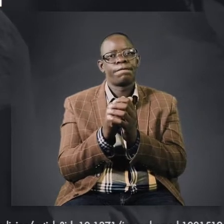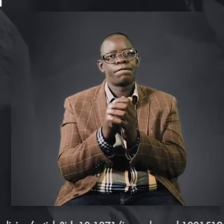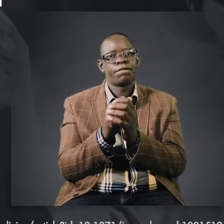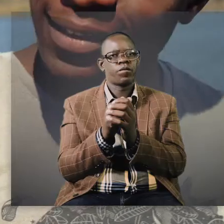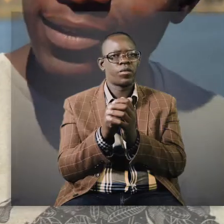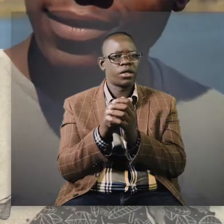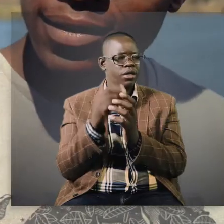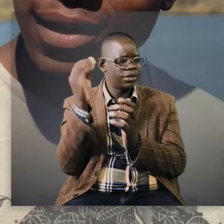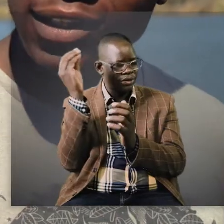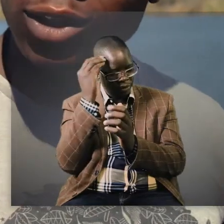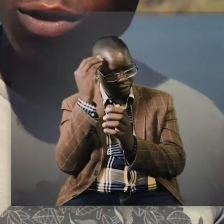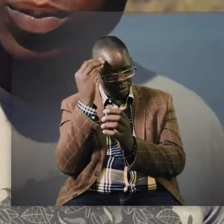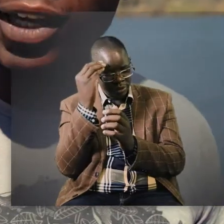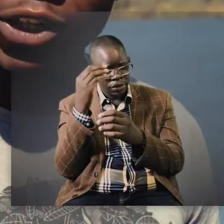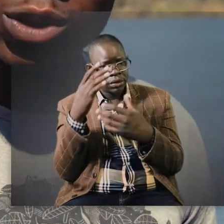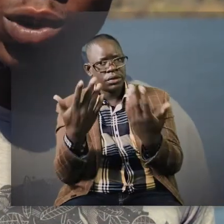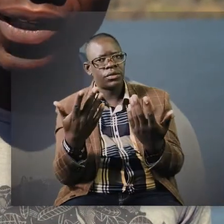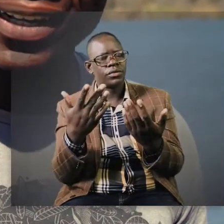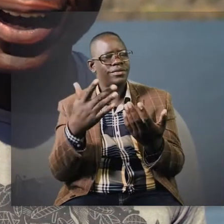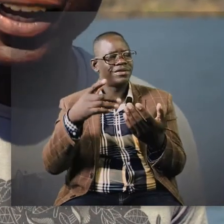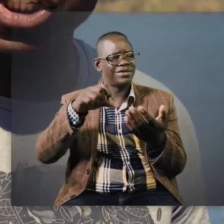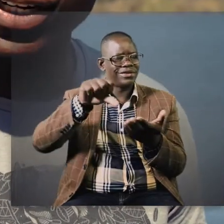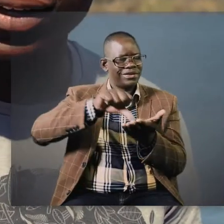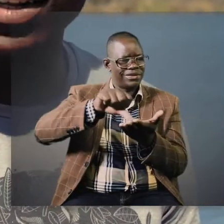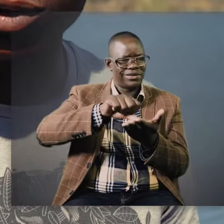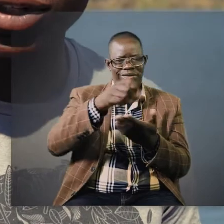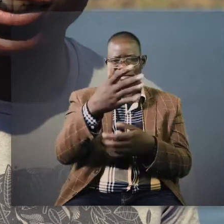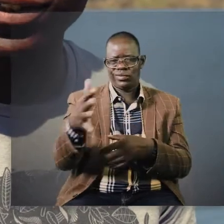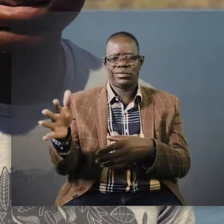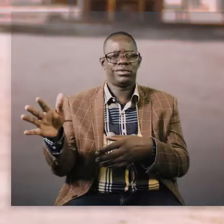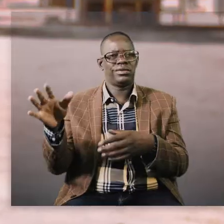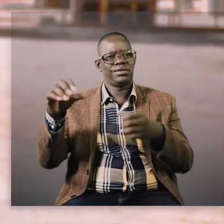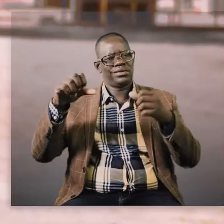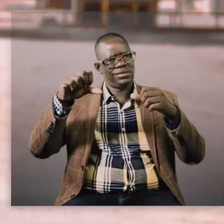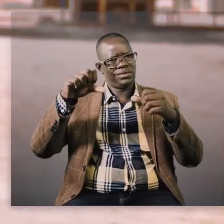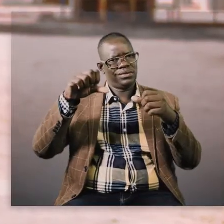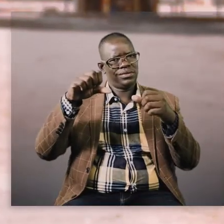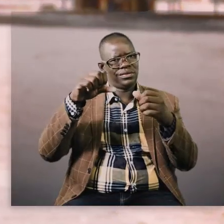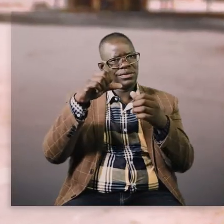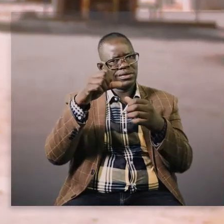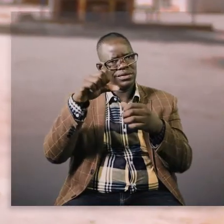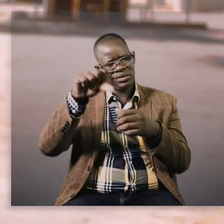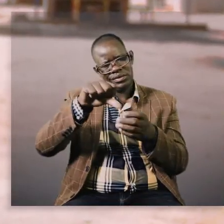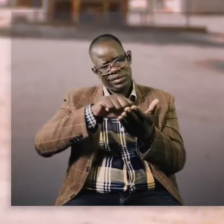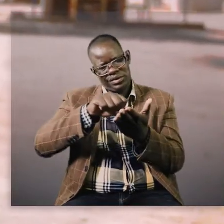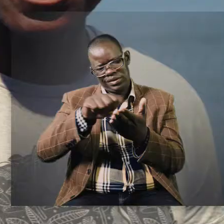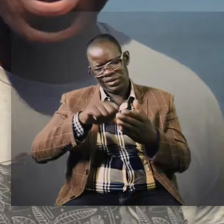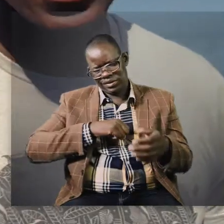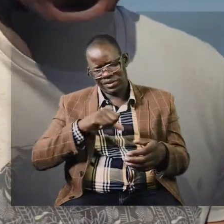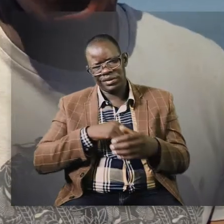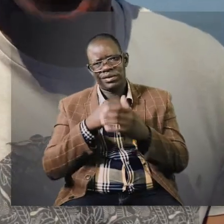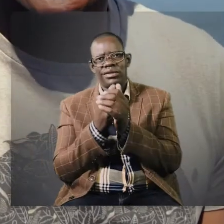Do you know that deadly diseases are actually caused by dirty water and unhygienic living conditions? Yep. Deadly